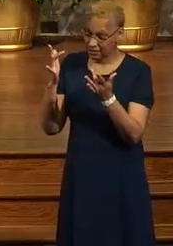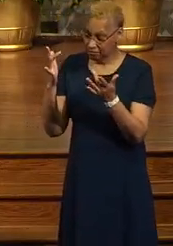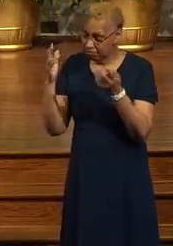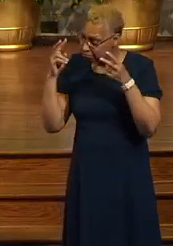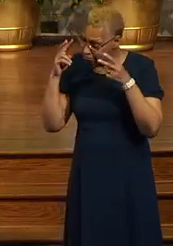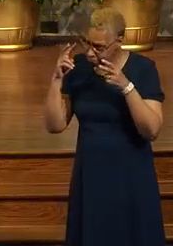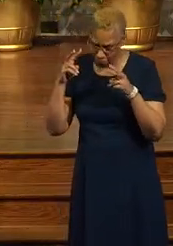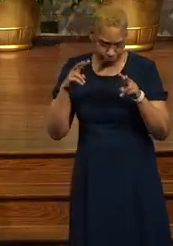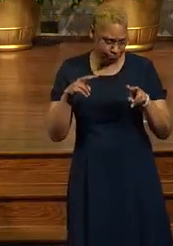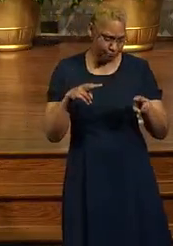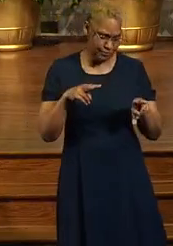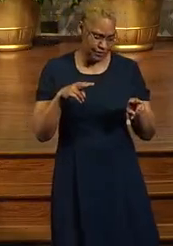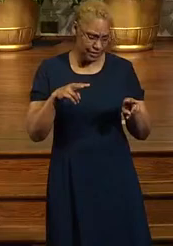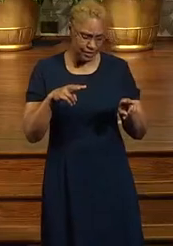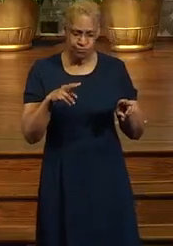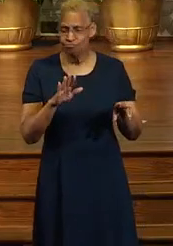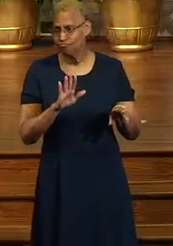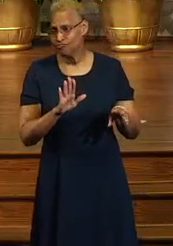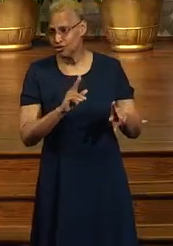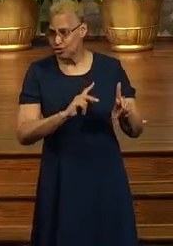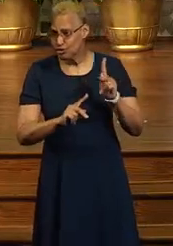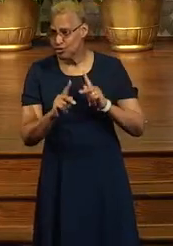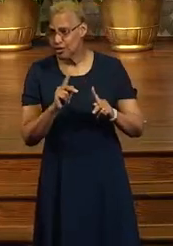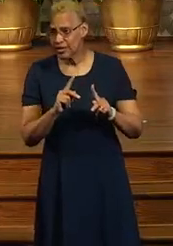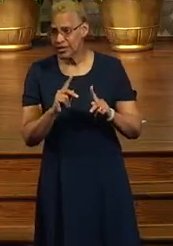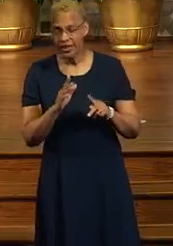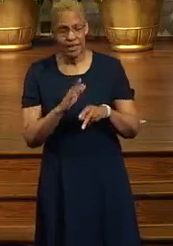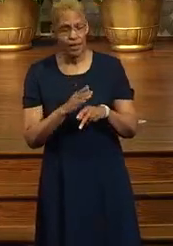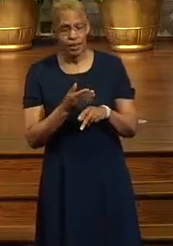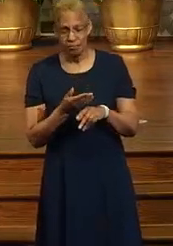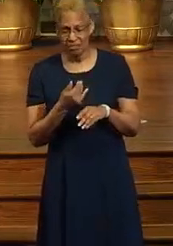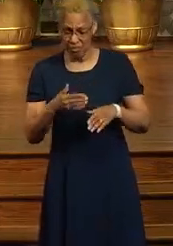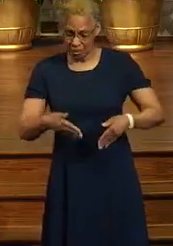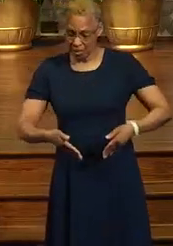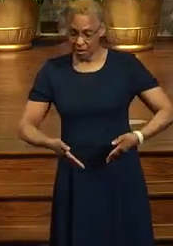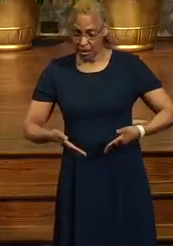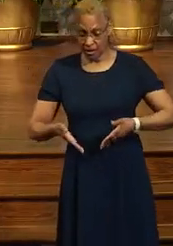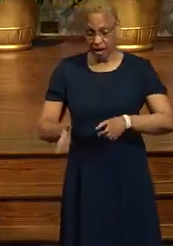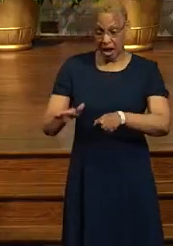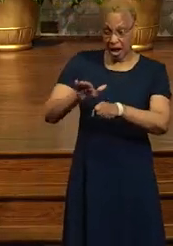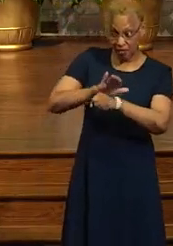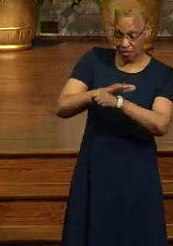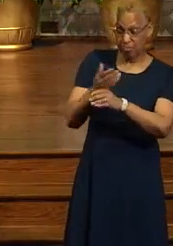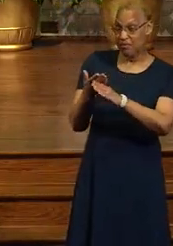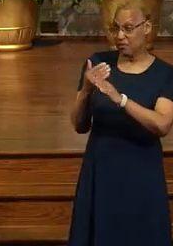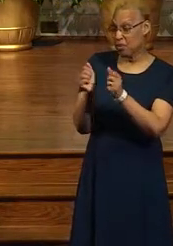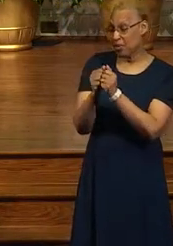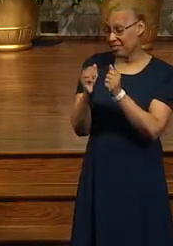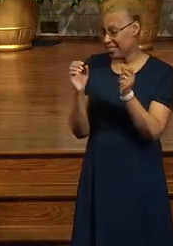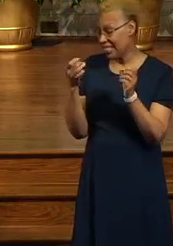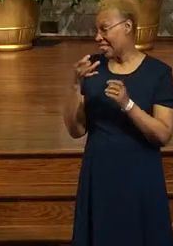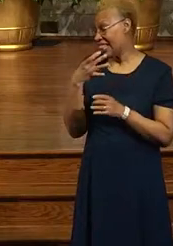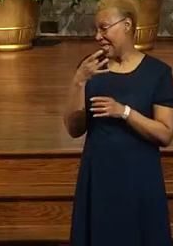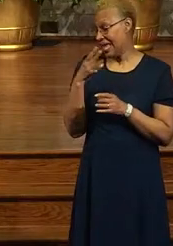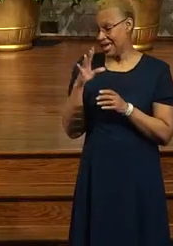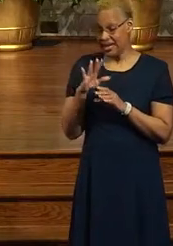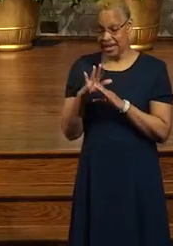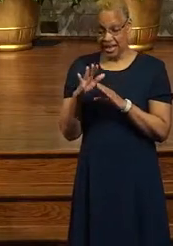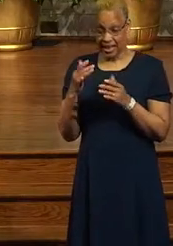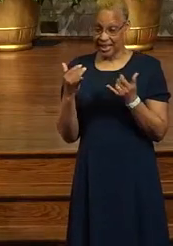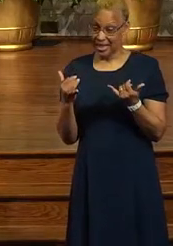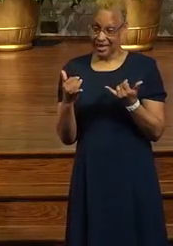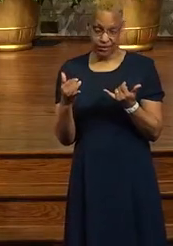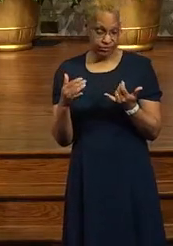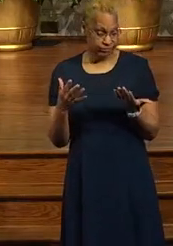children. The one who was once covered in the light of God now stands covered in